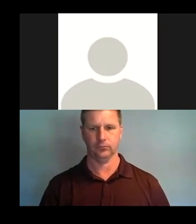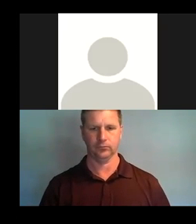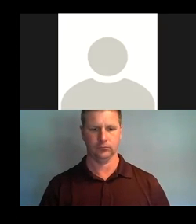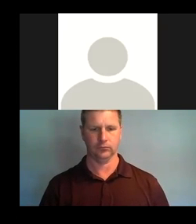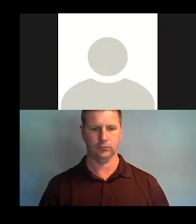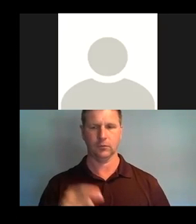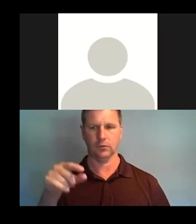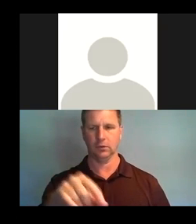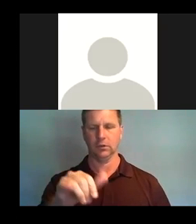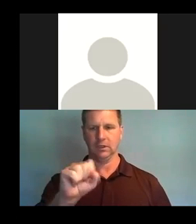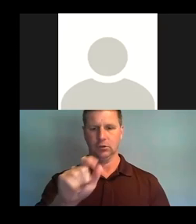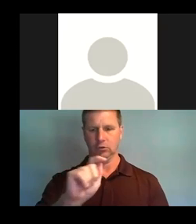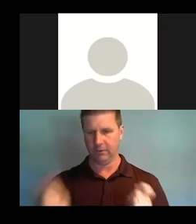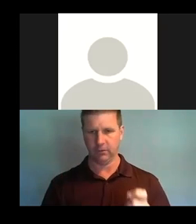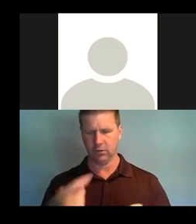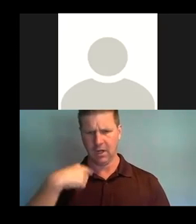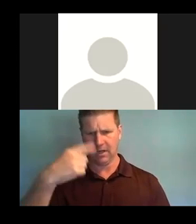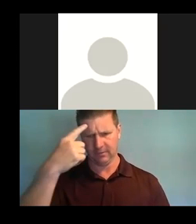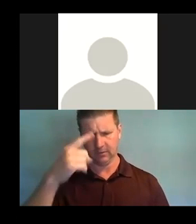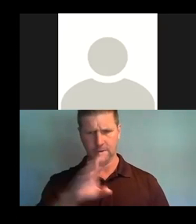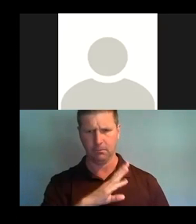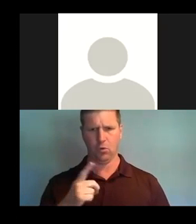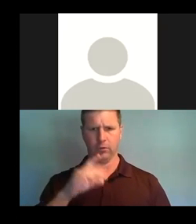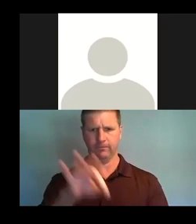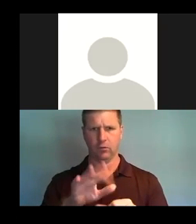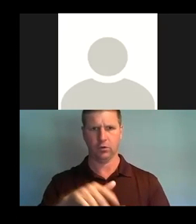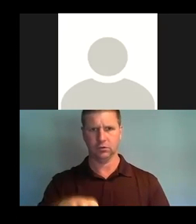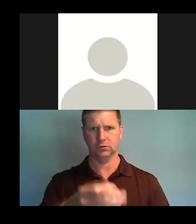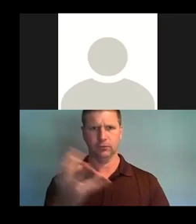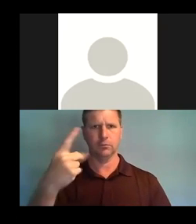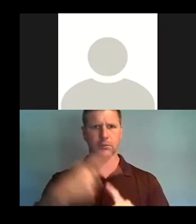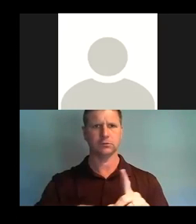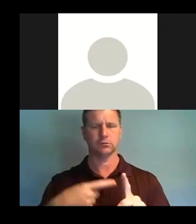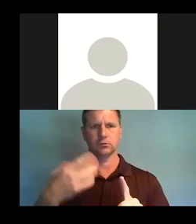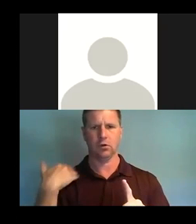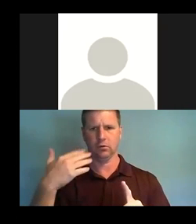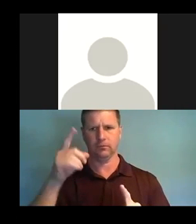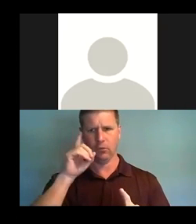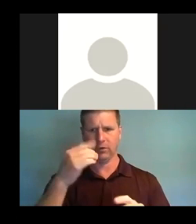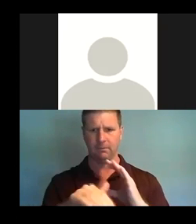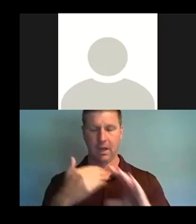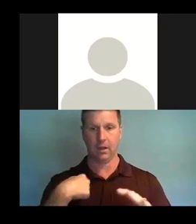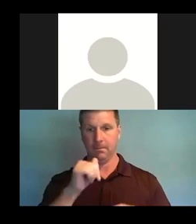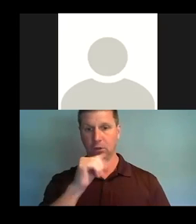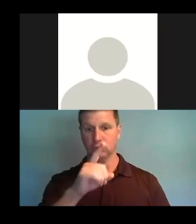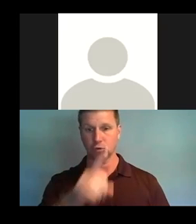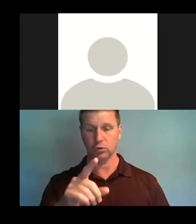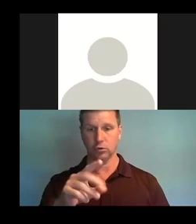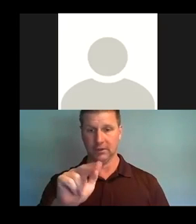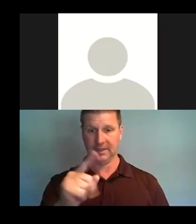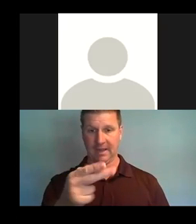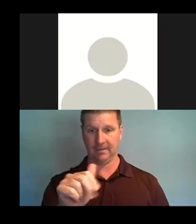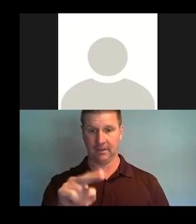So this is a ratification. So I believe the board voted on this a few months ago via email. So I'm not sure, Nathan, if